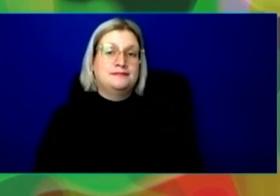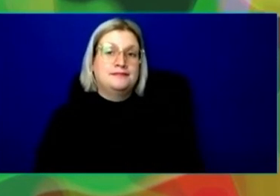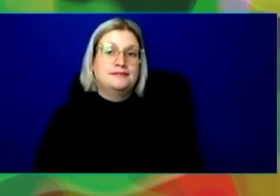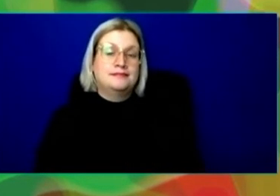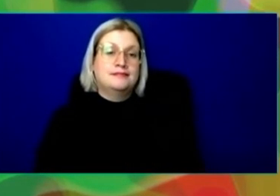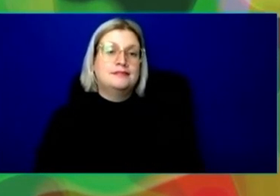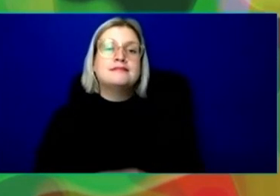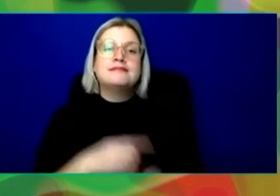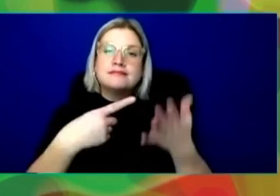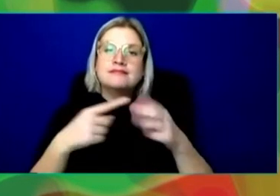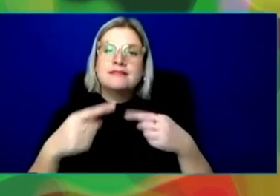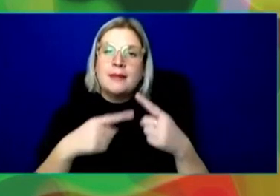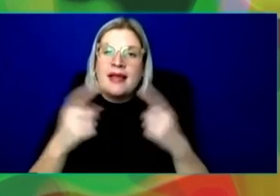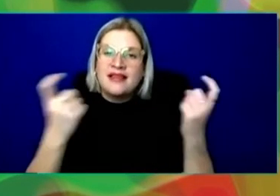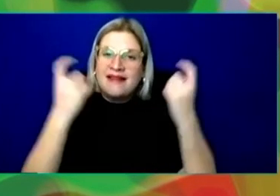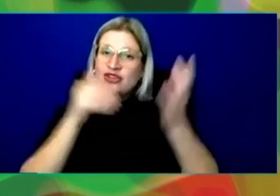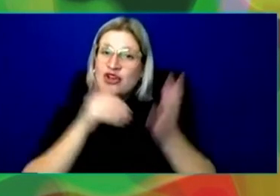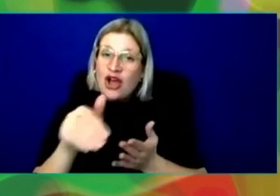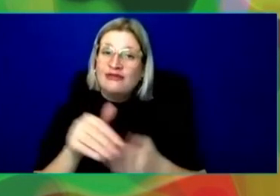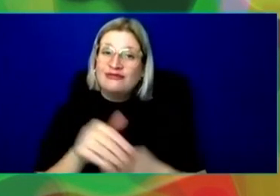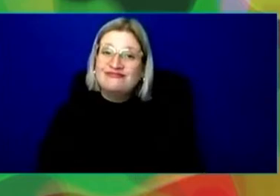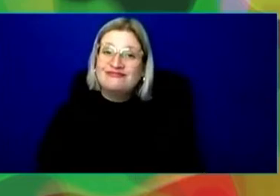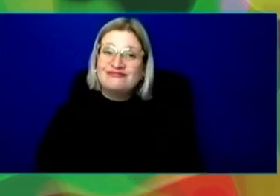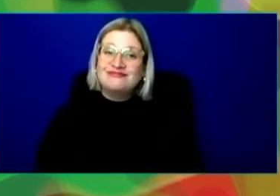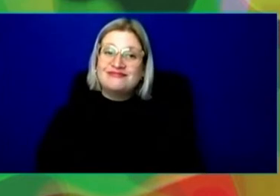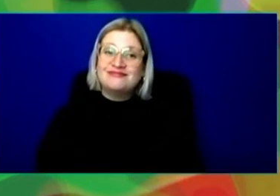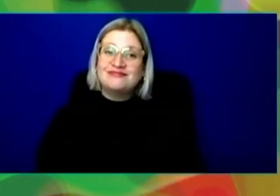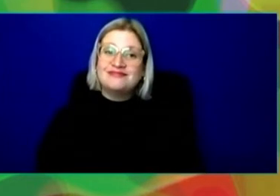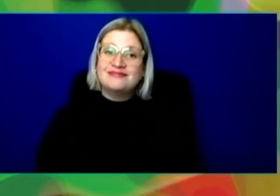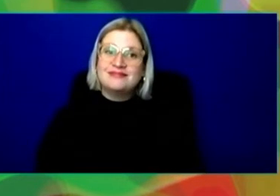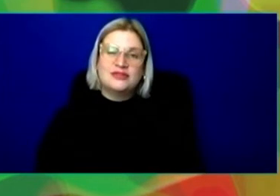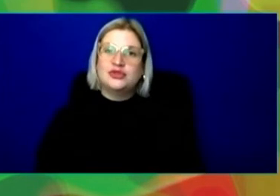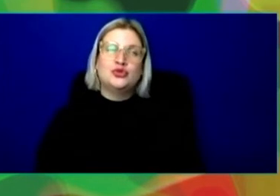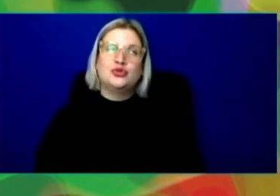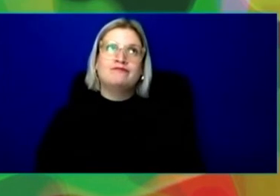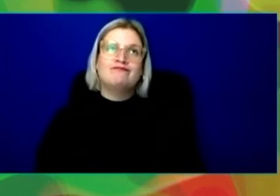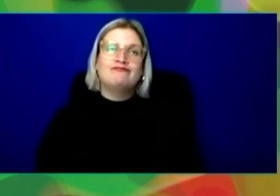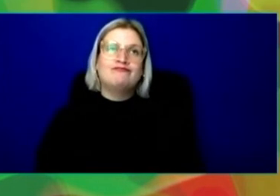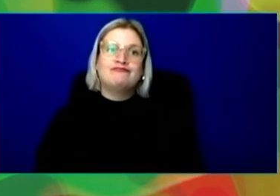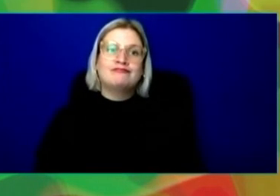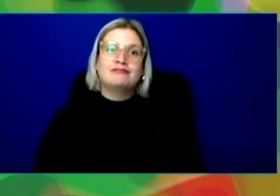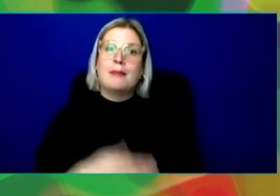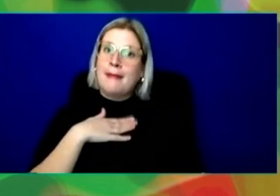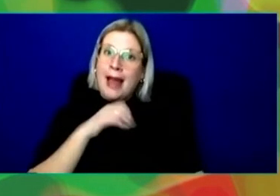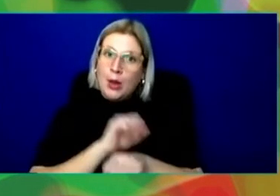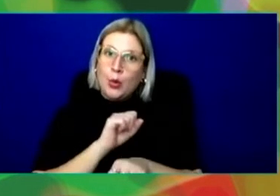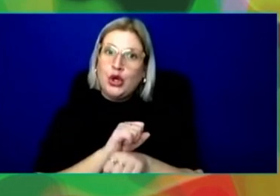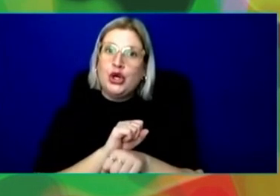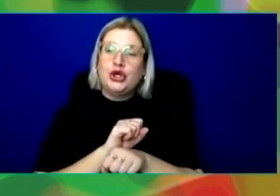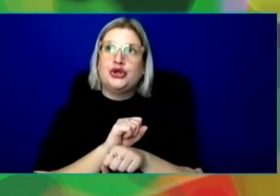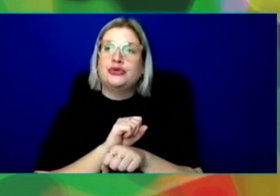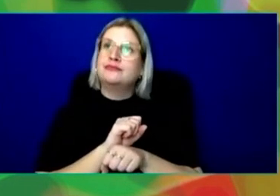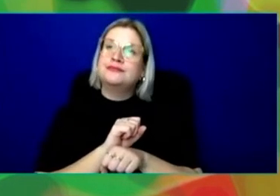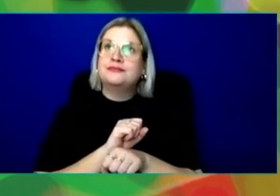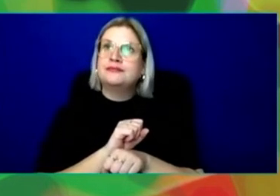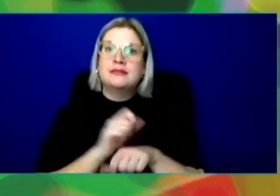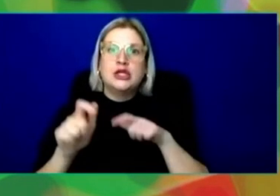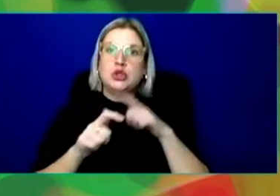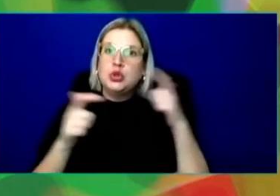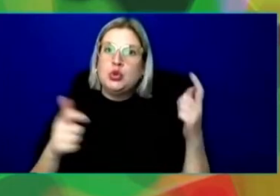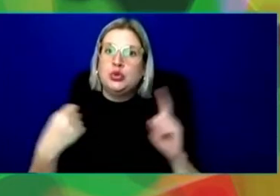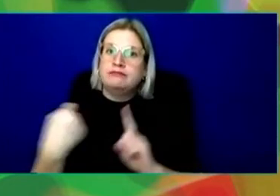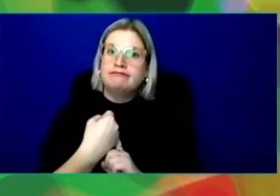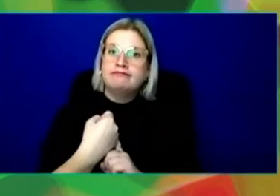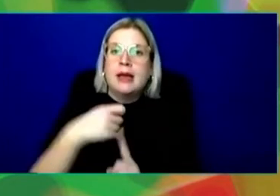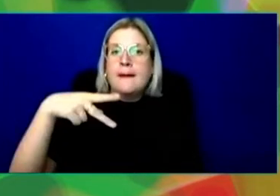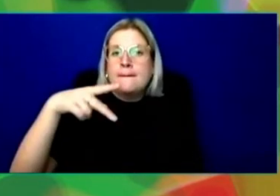I talk about the festival quite a bit because it's such a huge part of my work as in pedagogy, but also